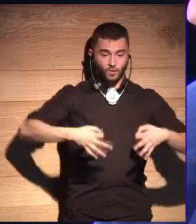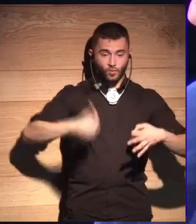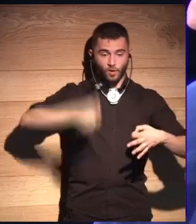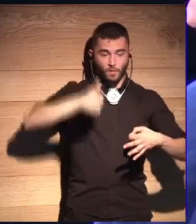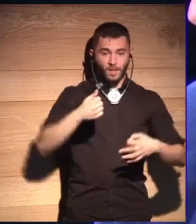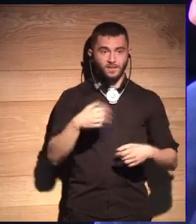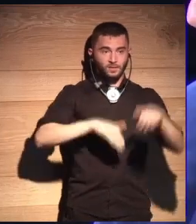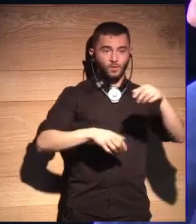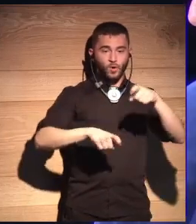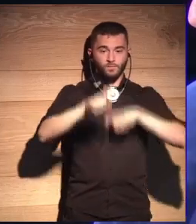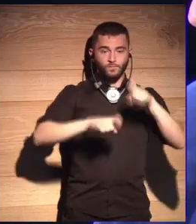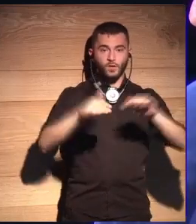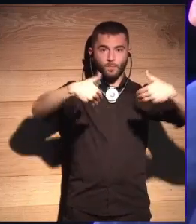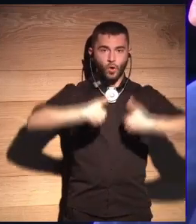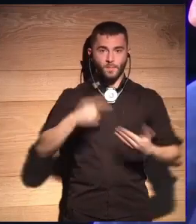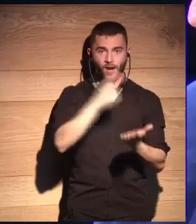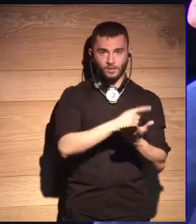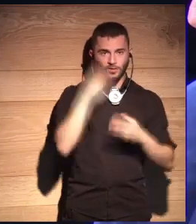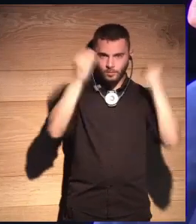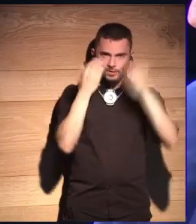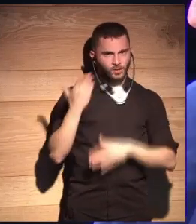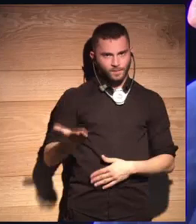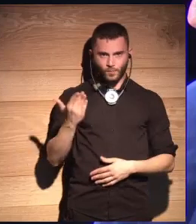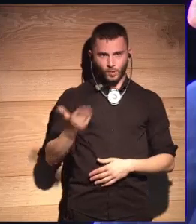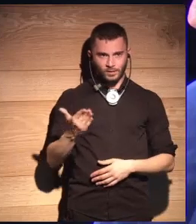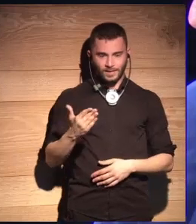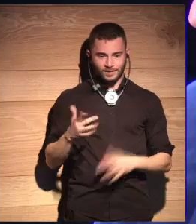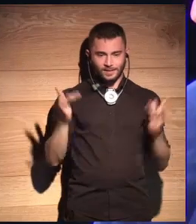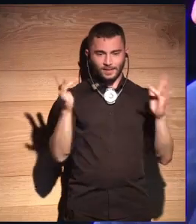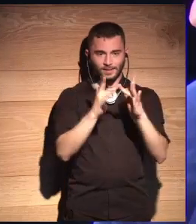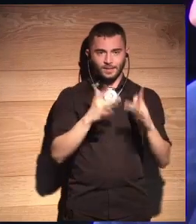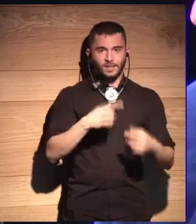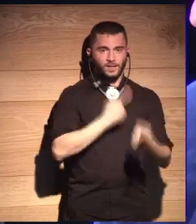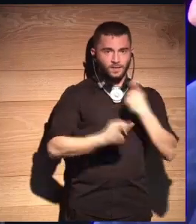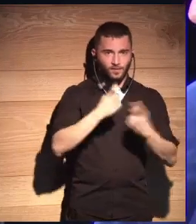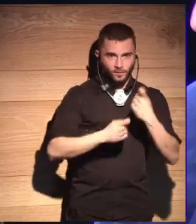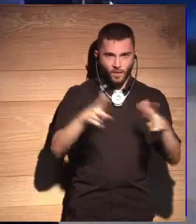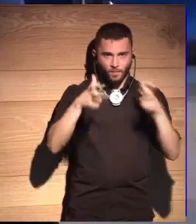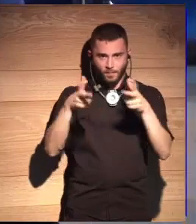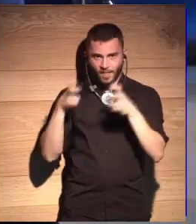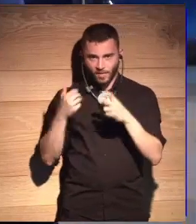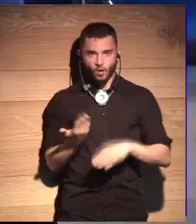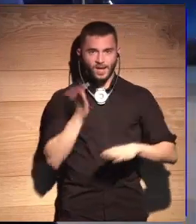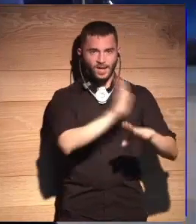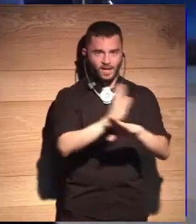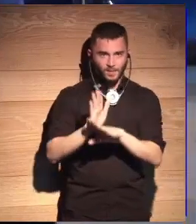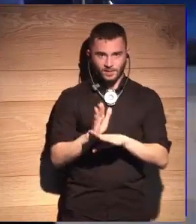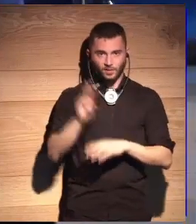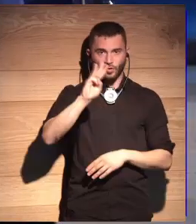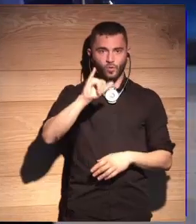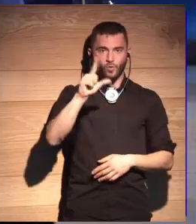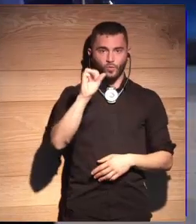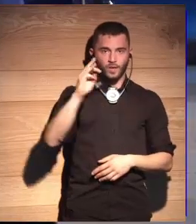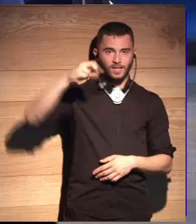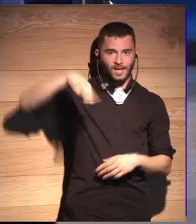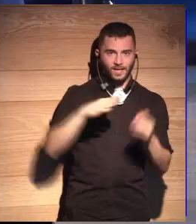where you felt more safer. And that is an important reflection that we have to have, the relationship between information,